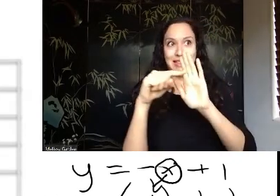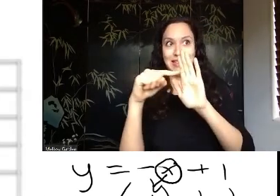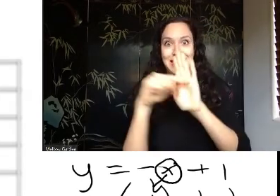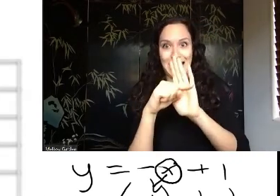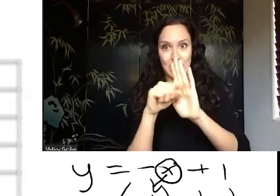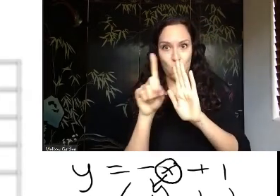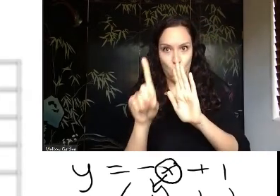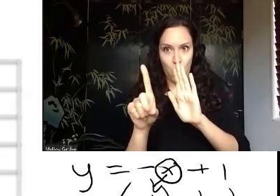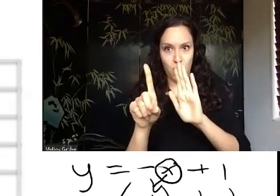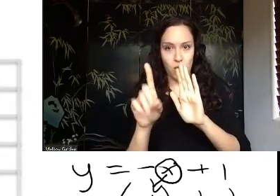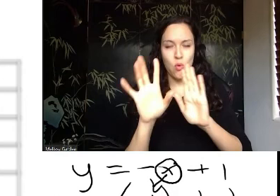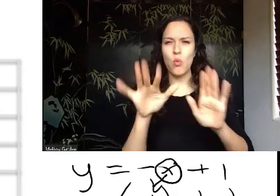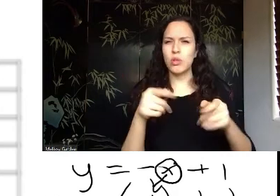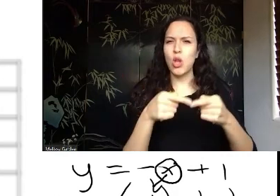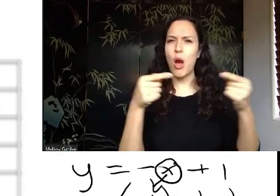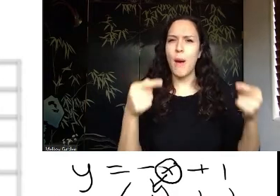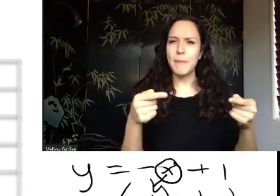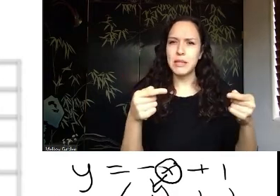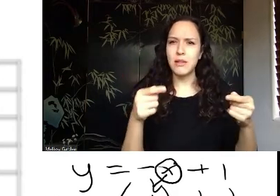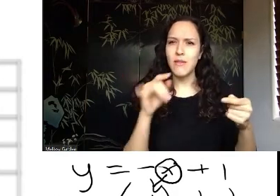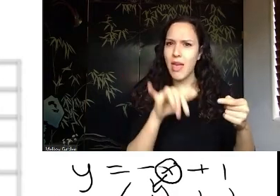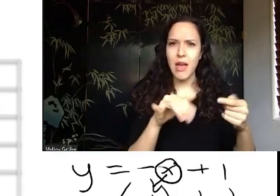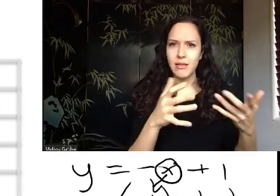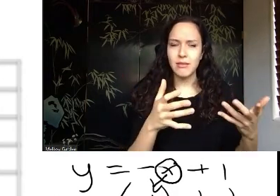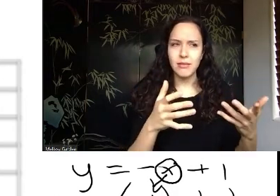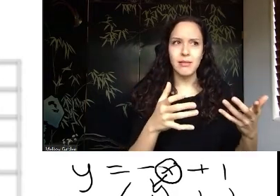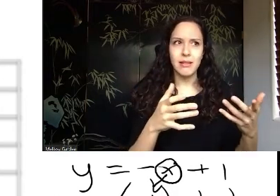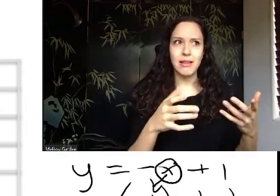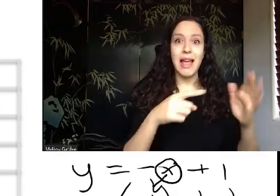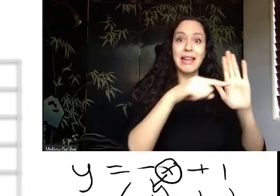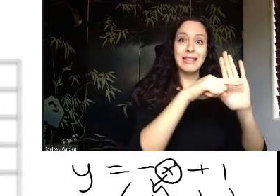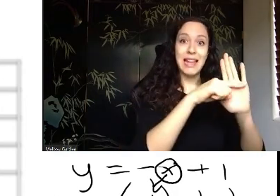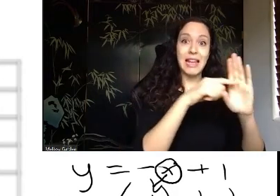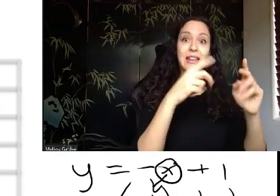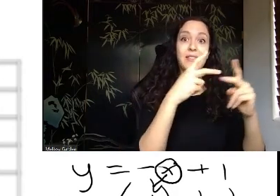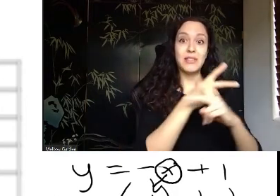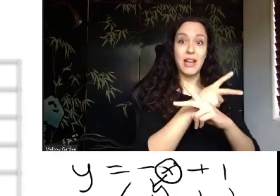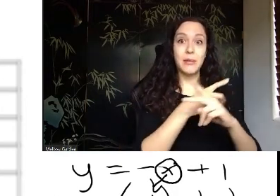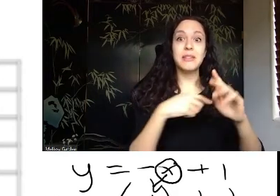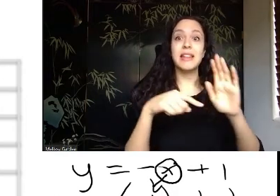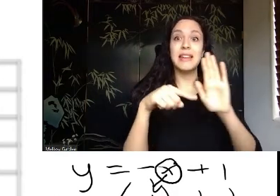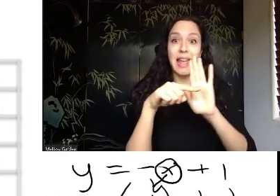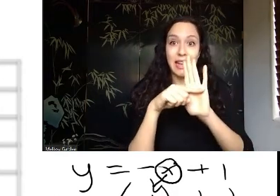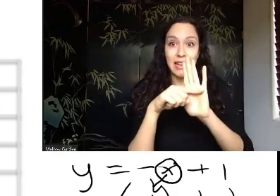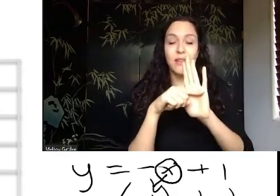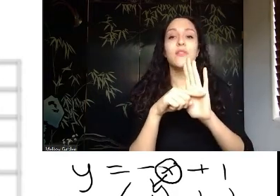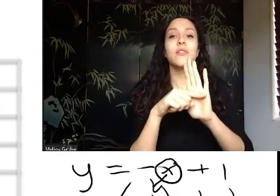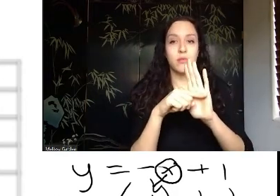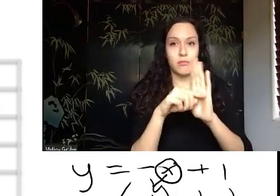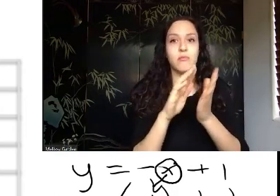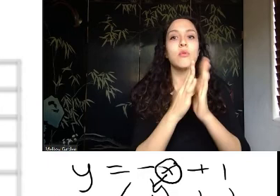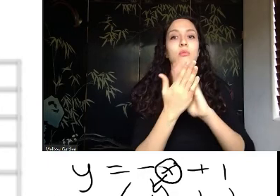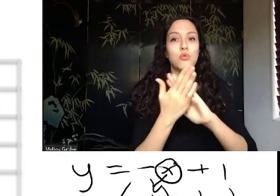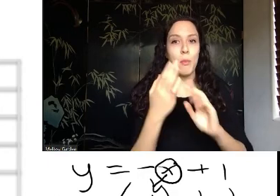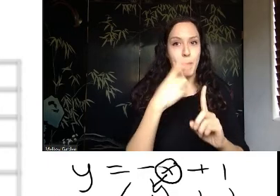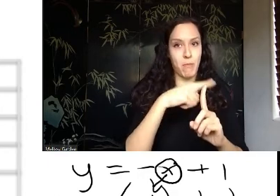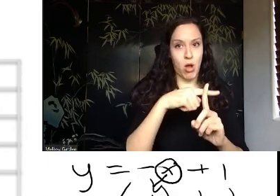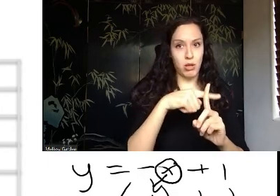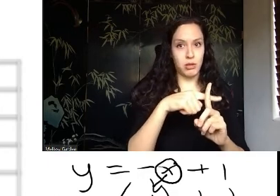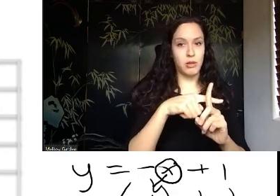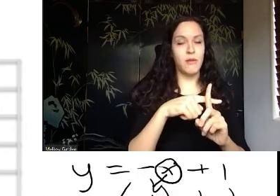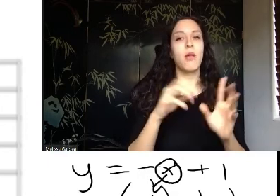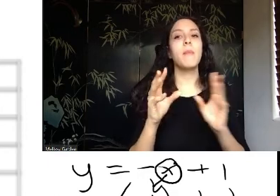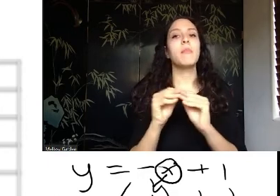opposite of -1 is +1. A negative times a negative is positive, so +1, and then plus 1.